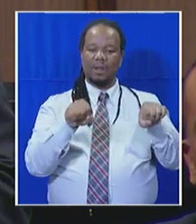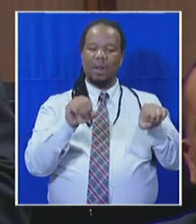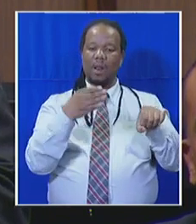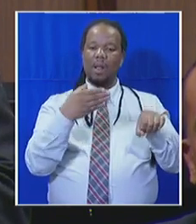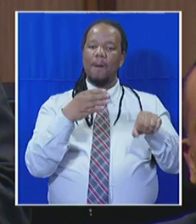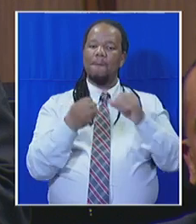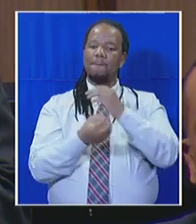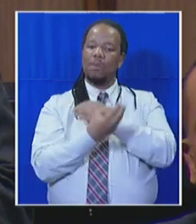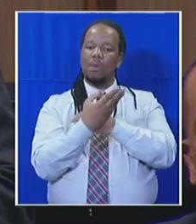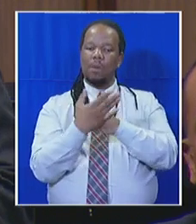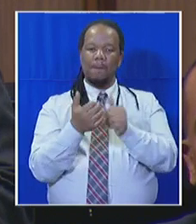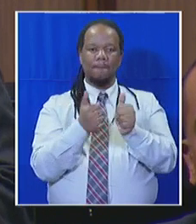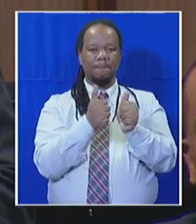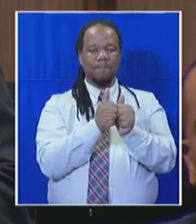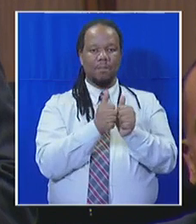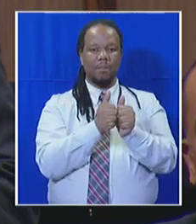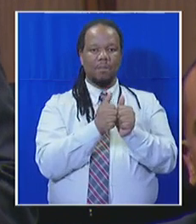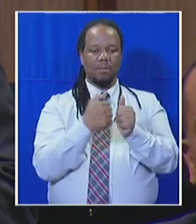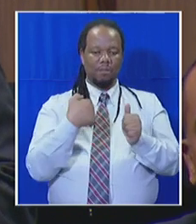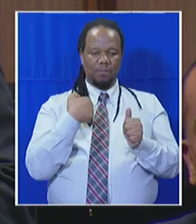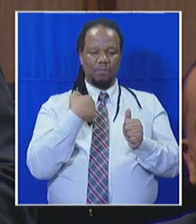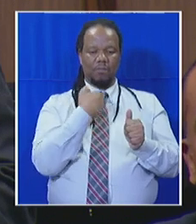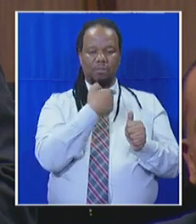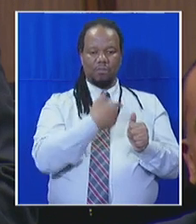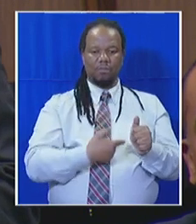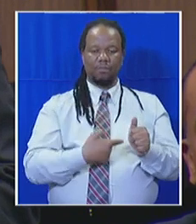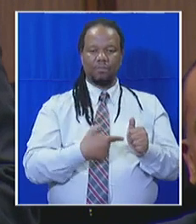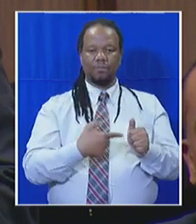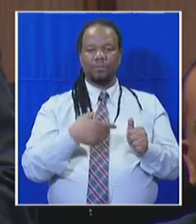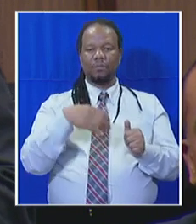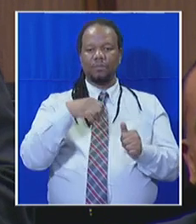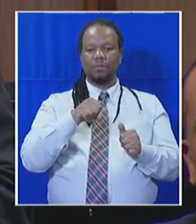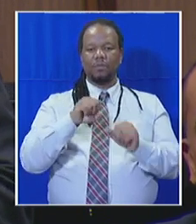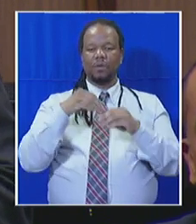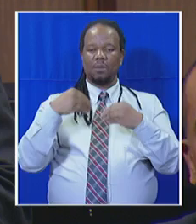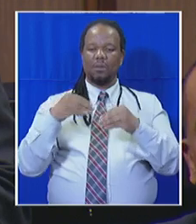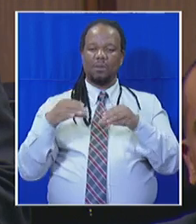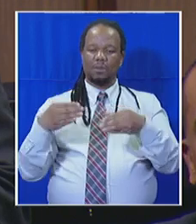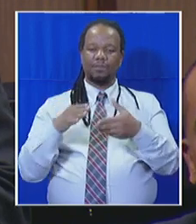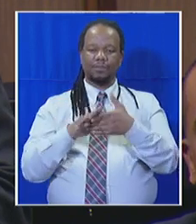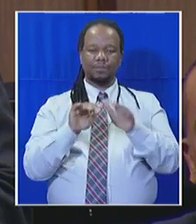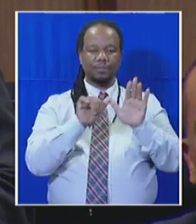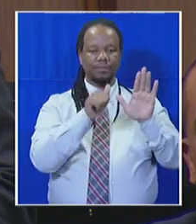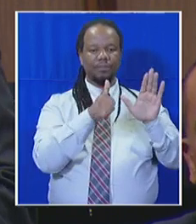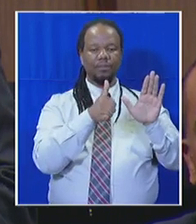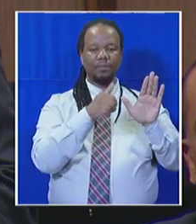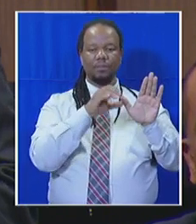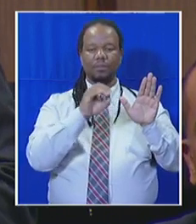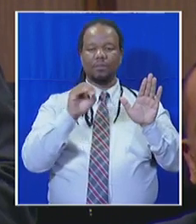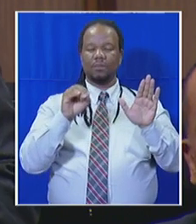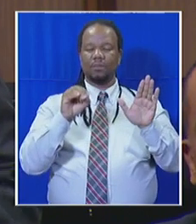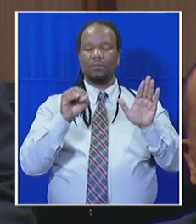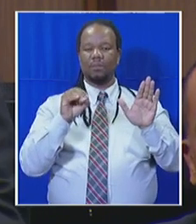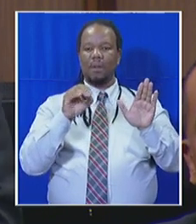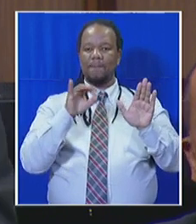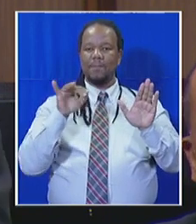partnership with the state-owned Chinese steelmaker Hebai, given the current 600 million ton global